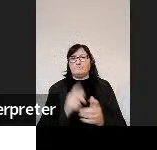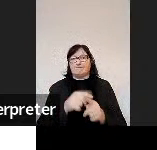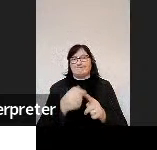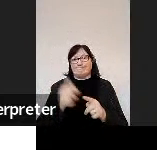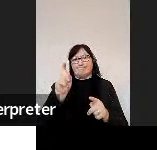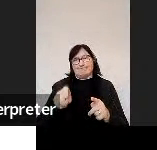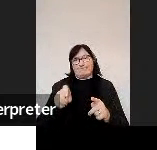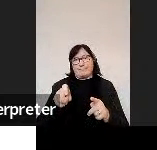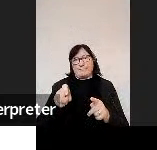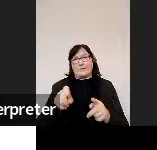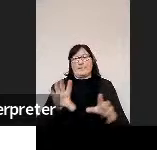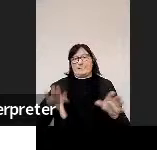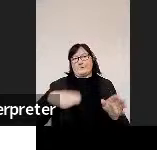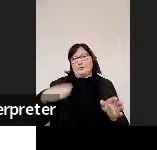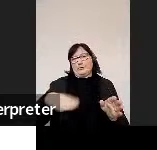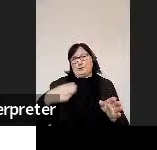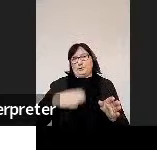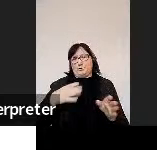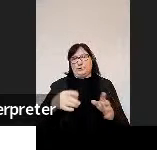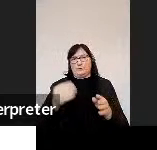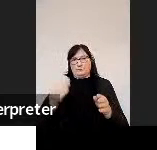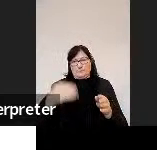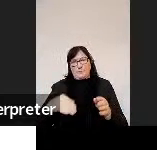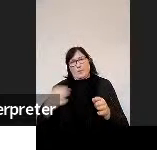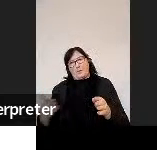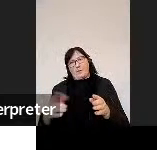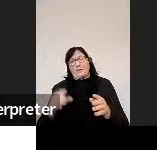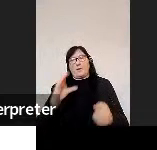button at the bottom right.